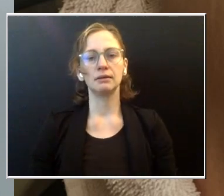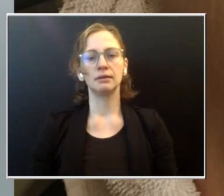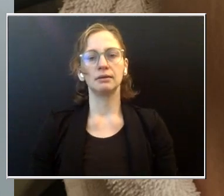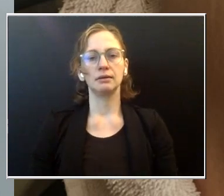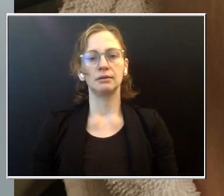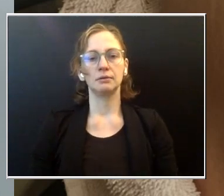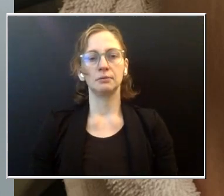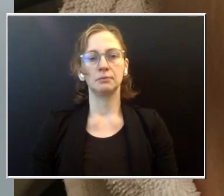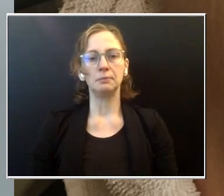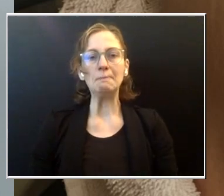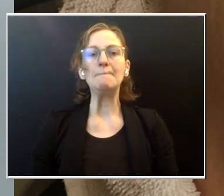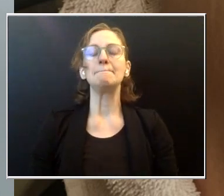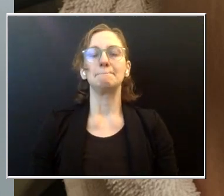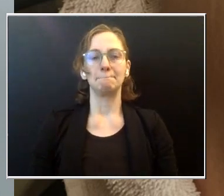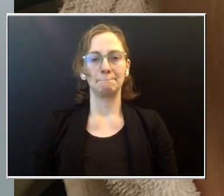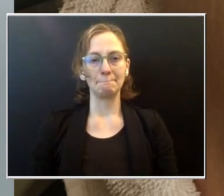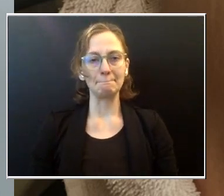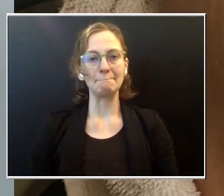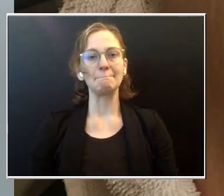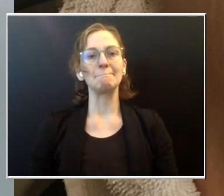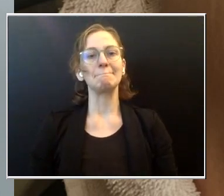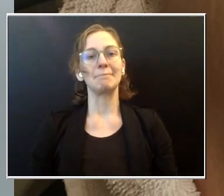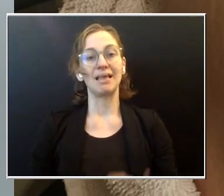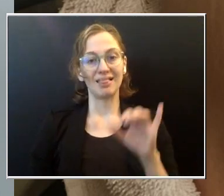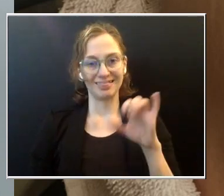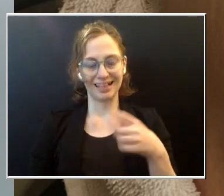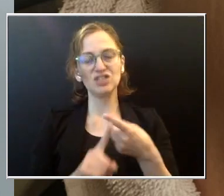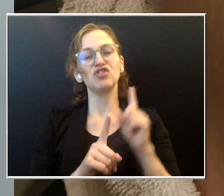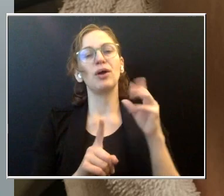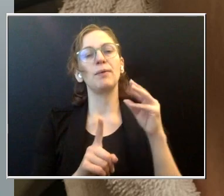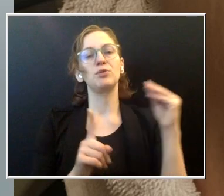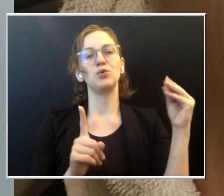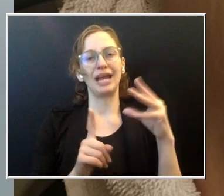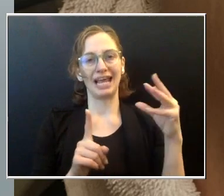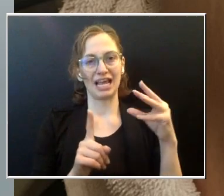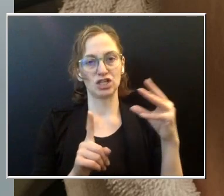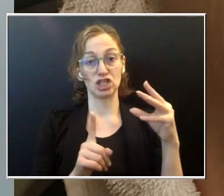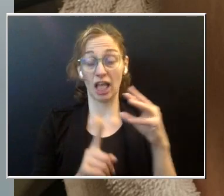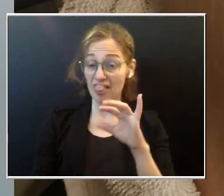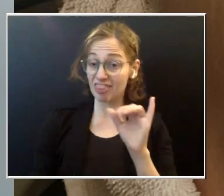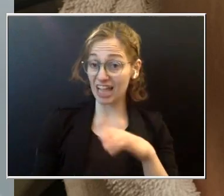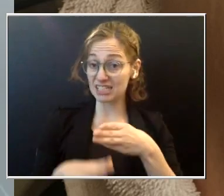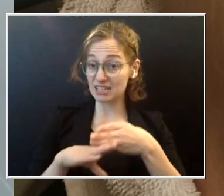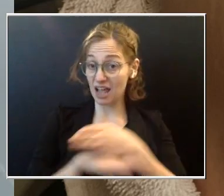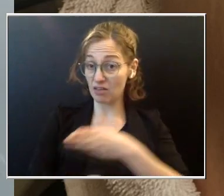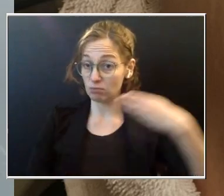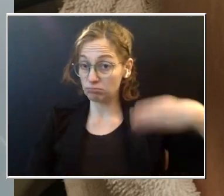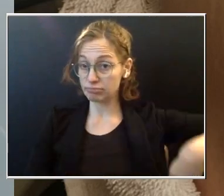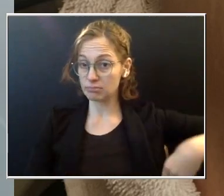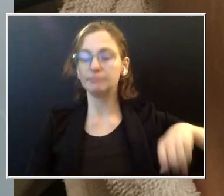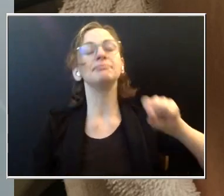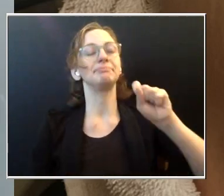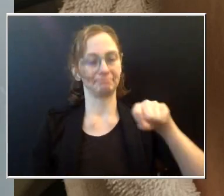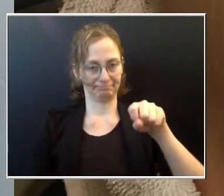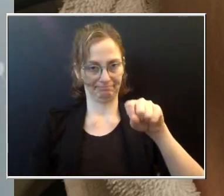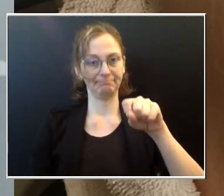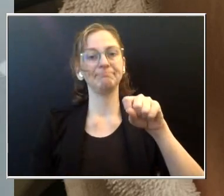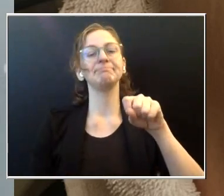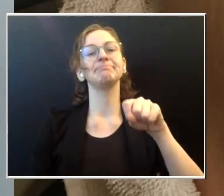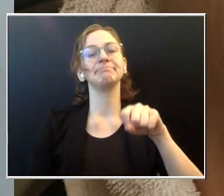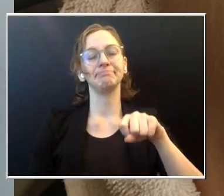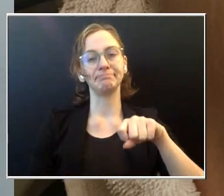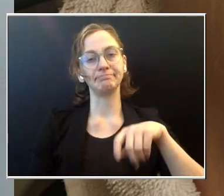It is the effect of the radiation. And this is post-mastectomy. This is post-mastectomy, post those 2 margin